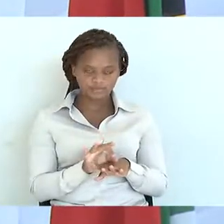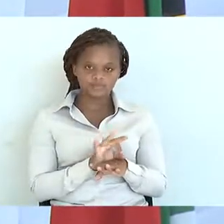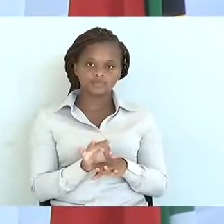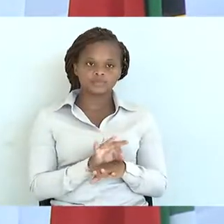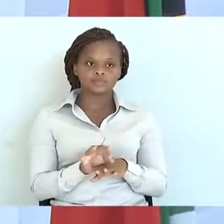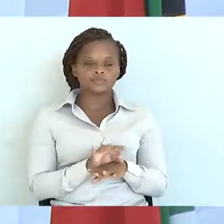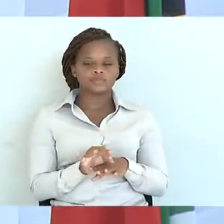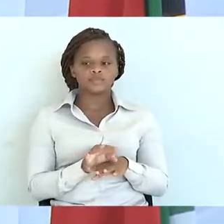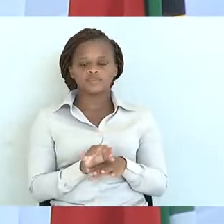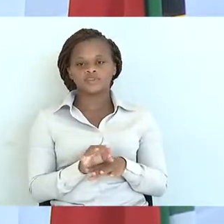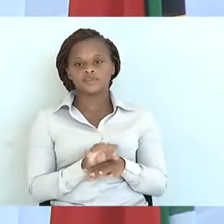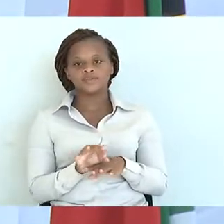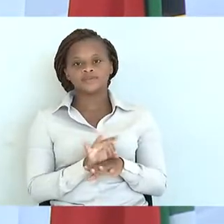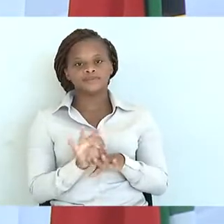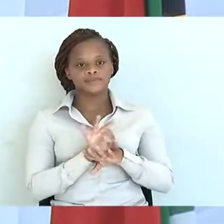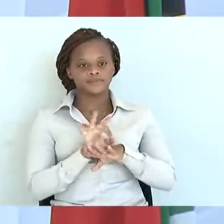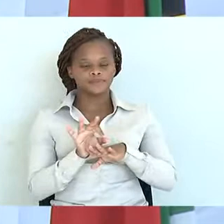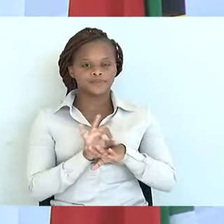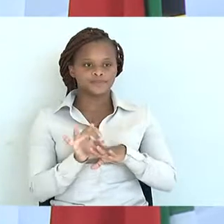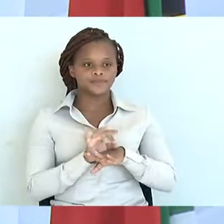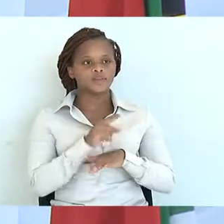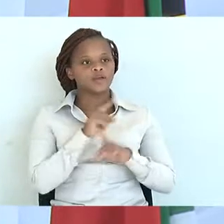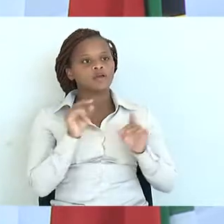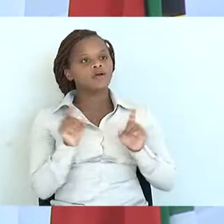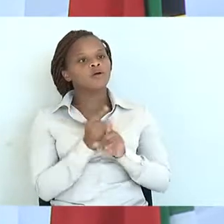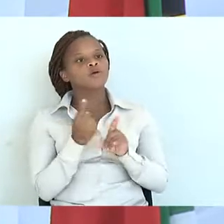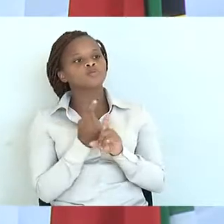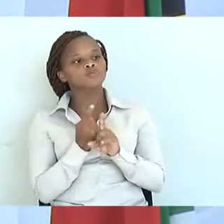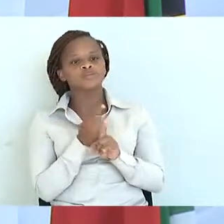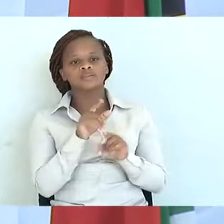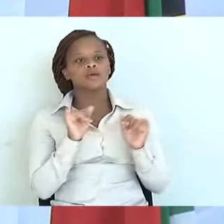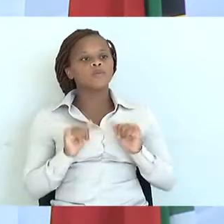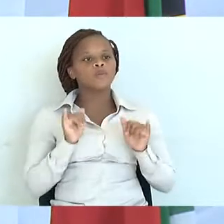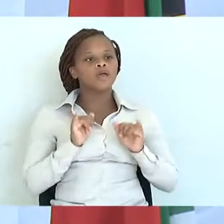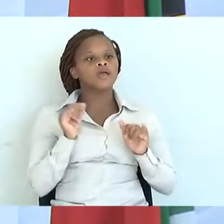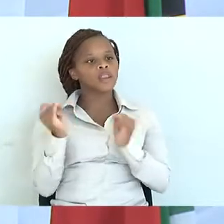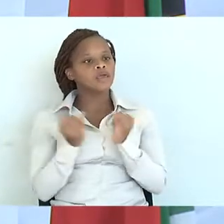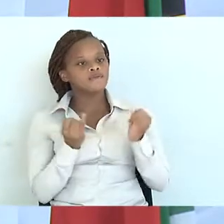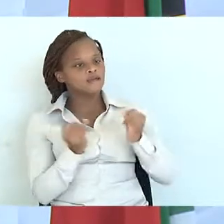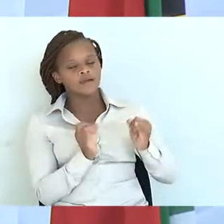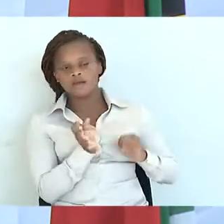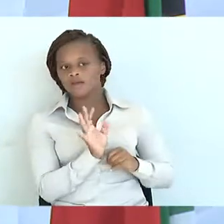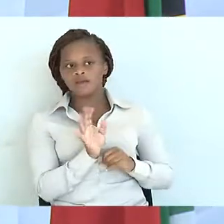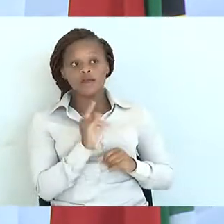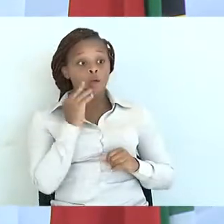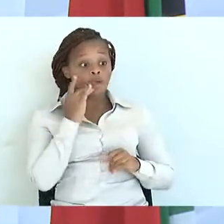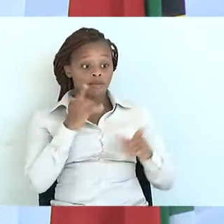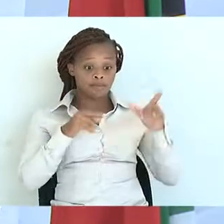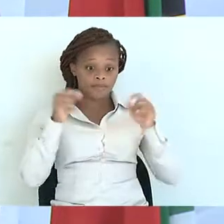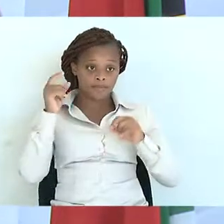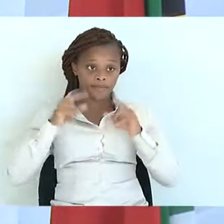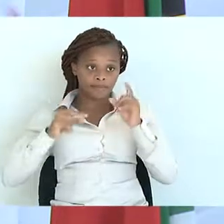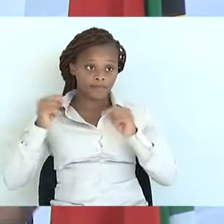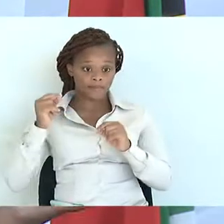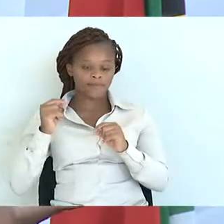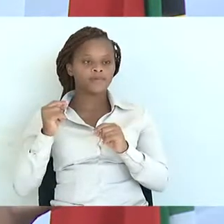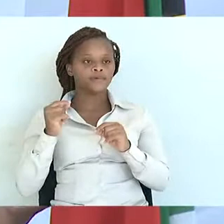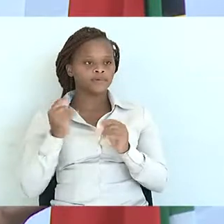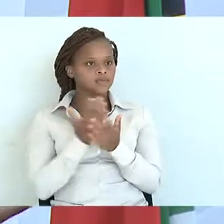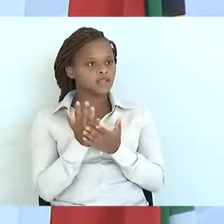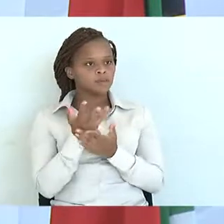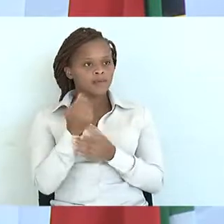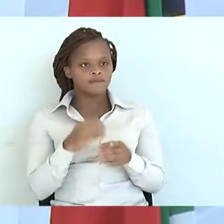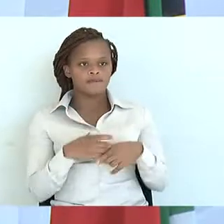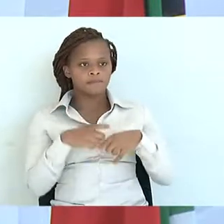sizonibiza sithi wozana manje njengoba nizwe information fanele nibuyele emuva kuna laba already who are running big